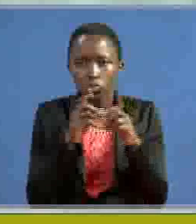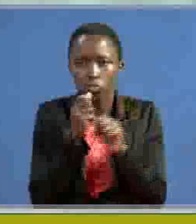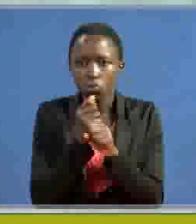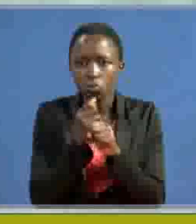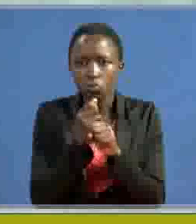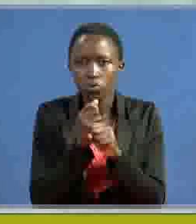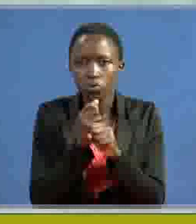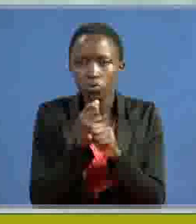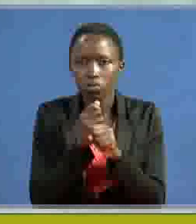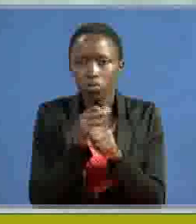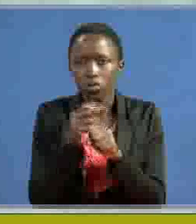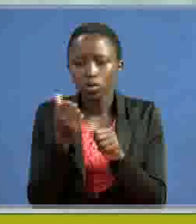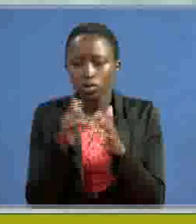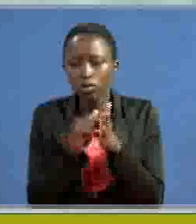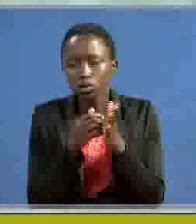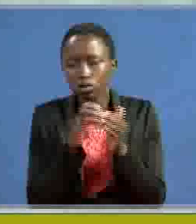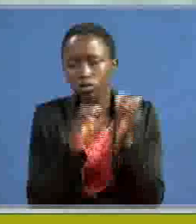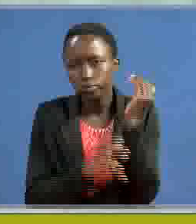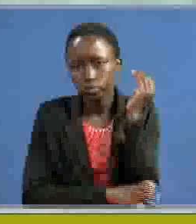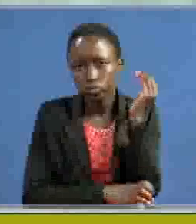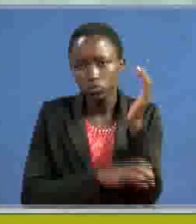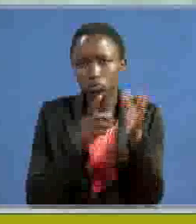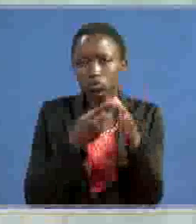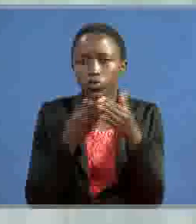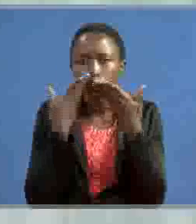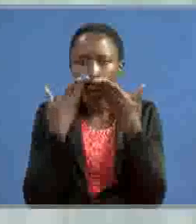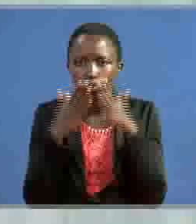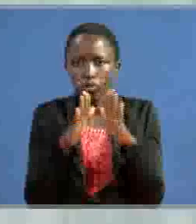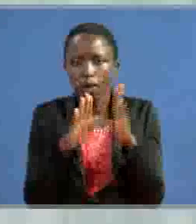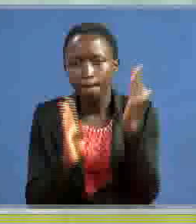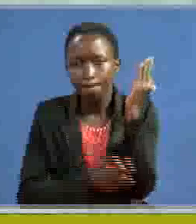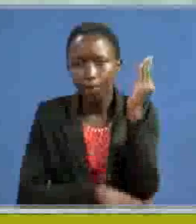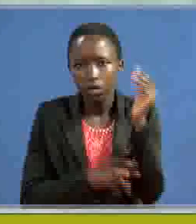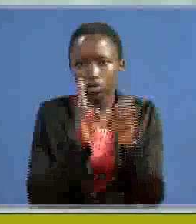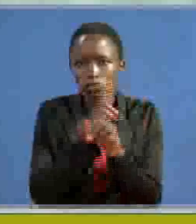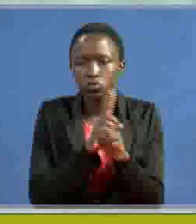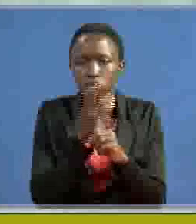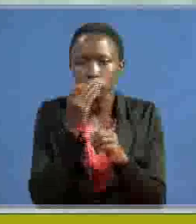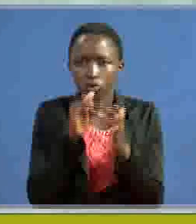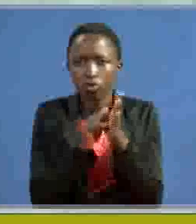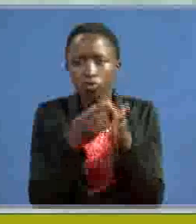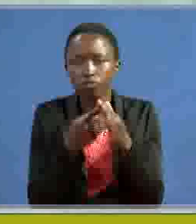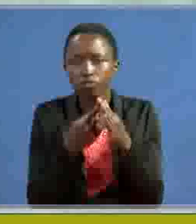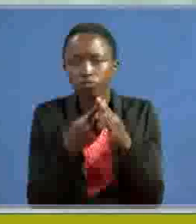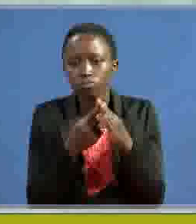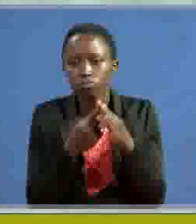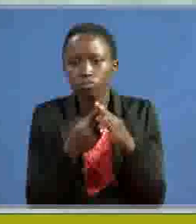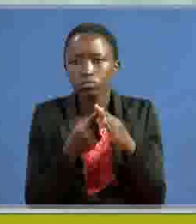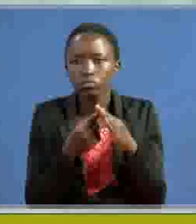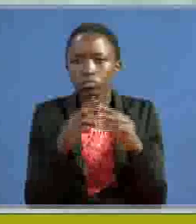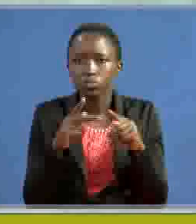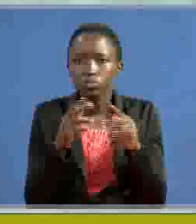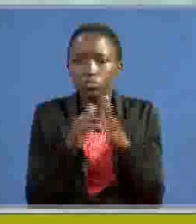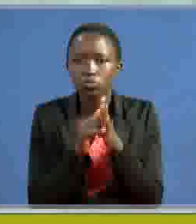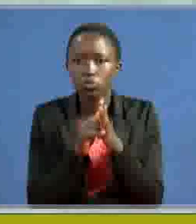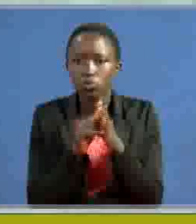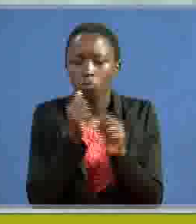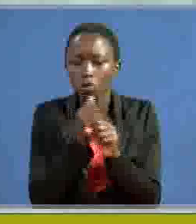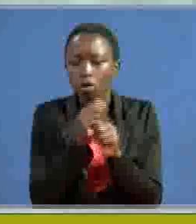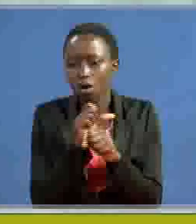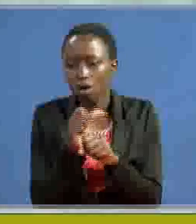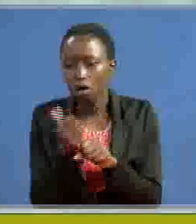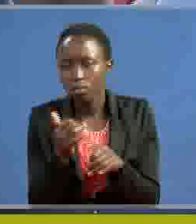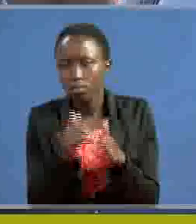McCarthy or a bunny at Acadia hoodie Zaku Melissa - Museum viola Kenya unafonica economy she's a key gaining a